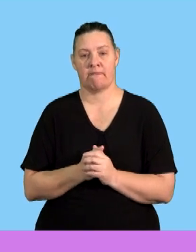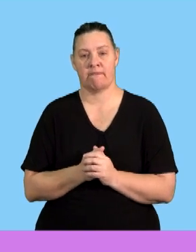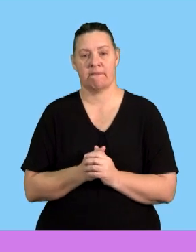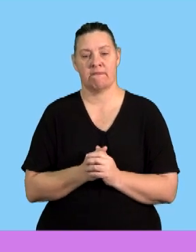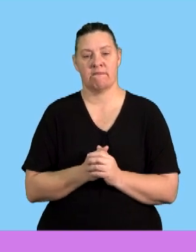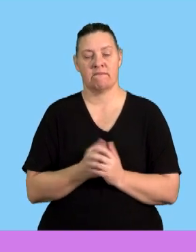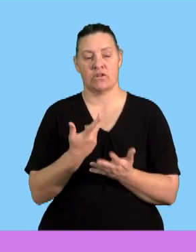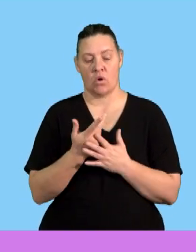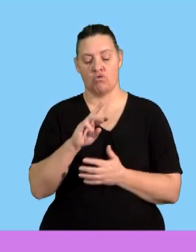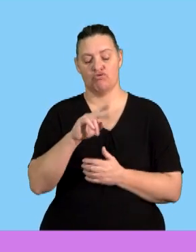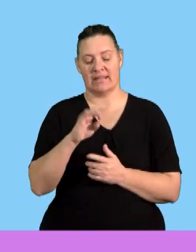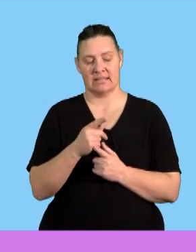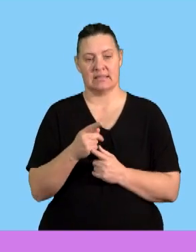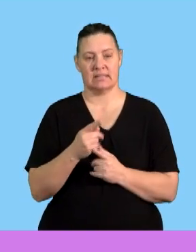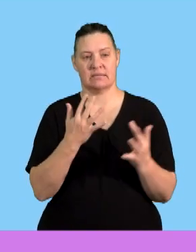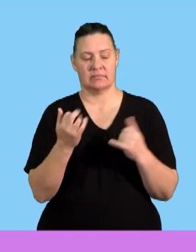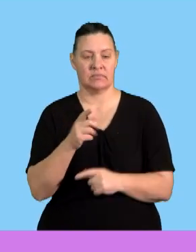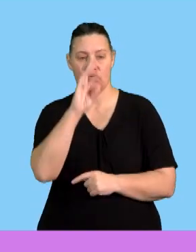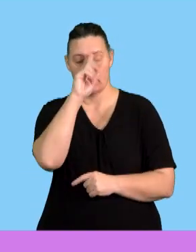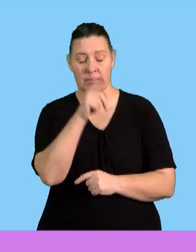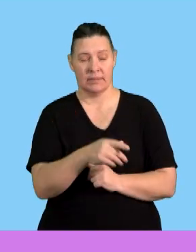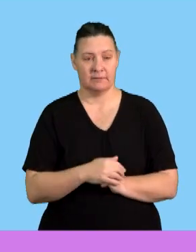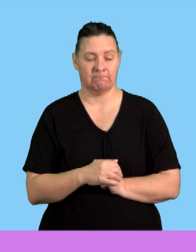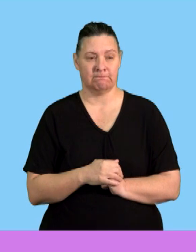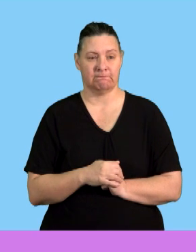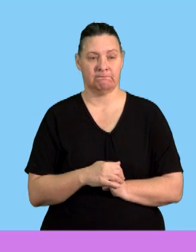calculate the interest rate. Now